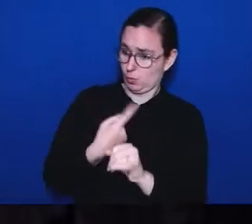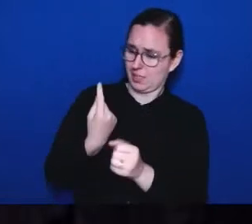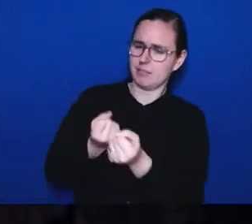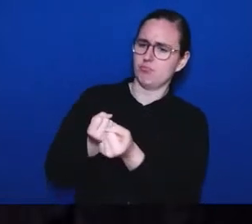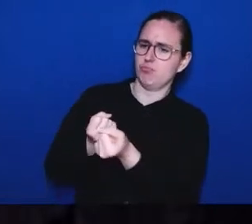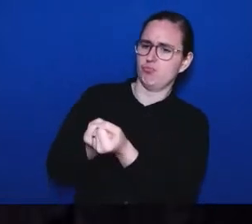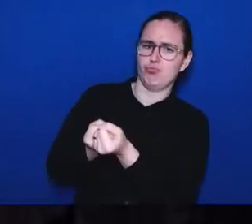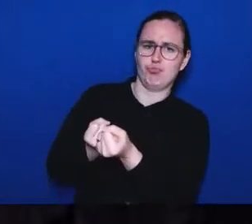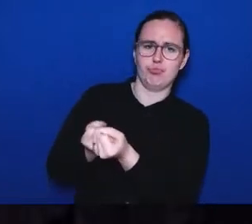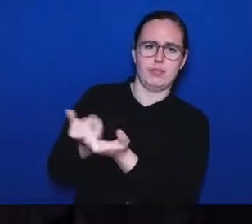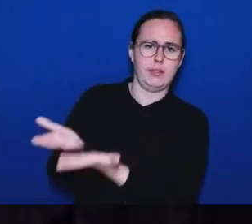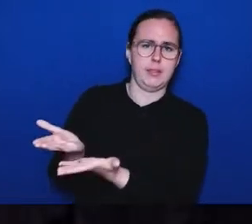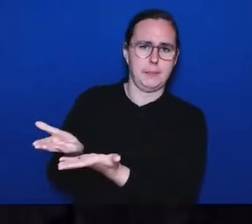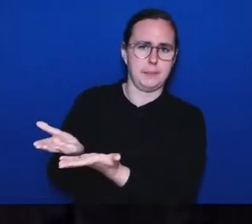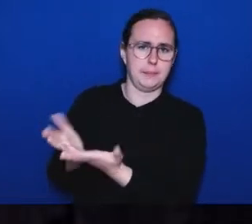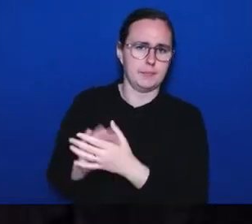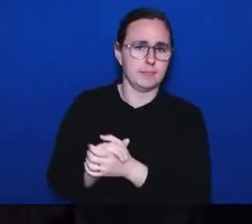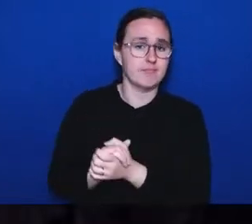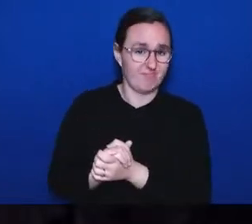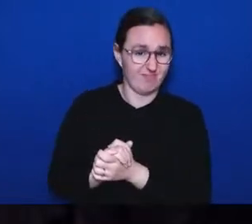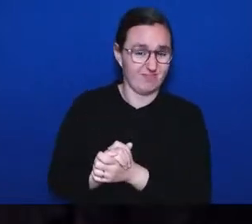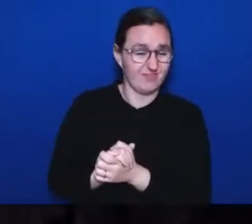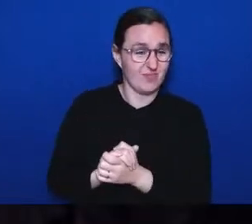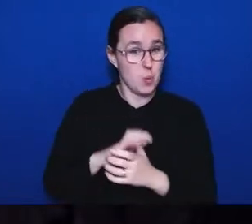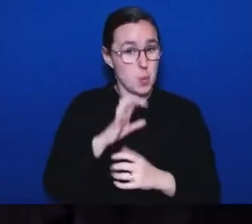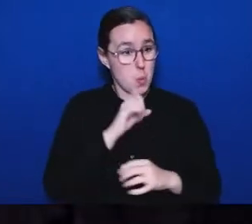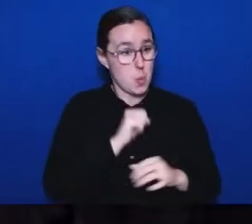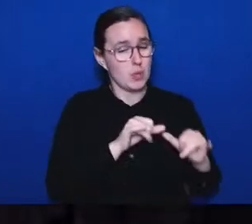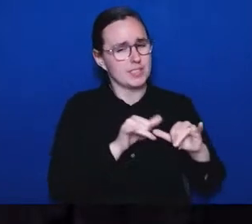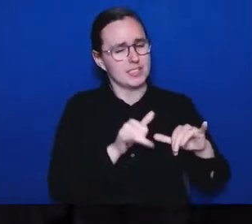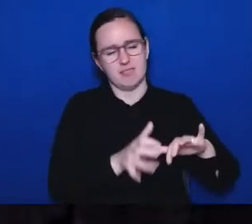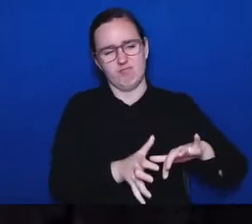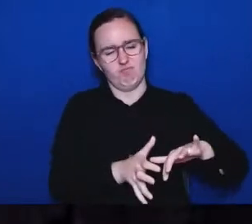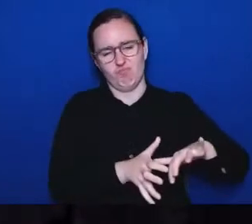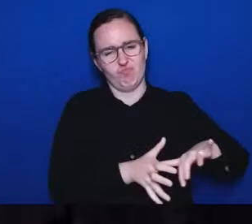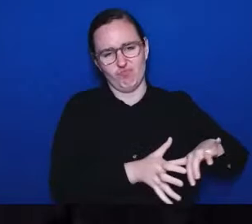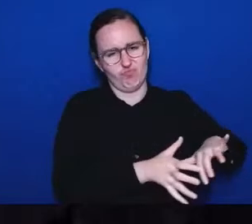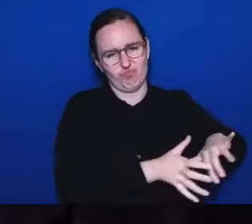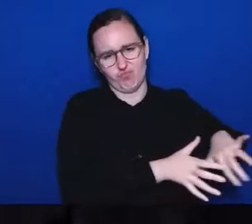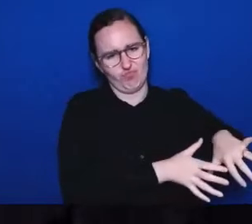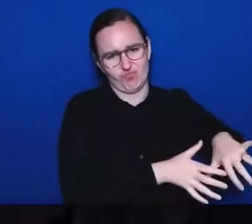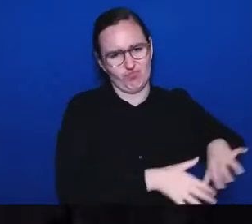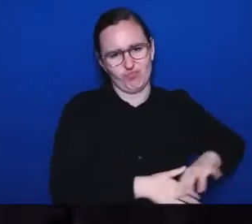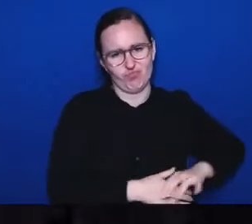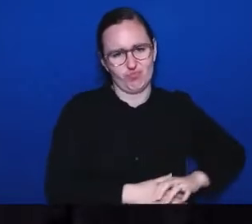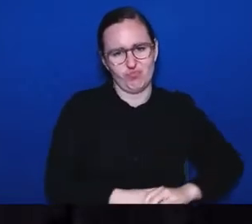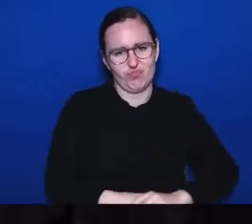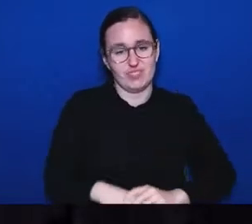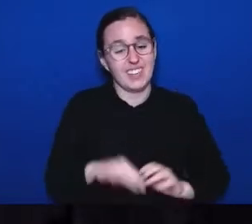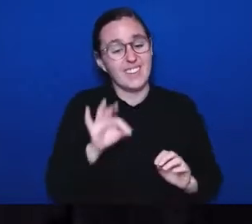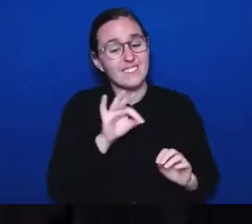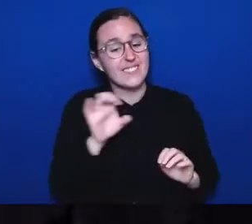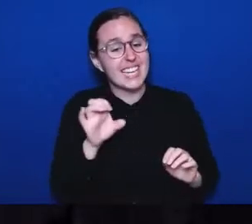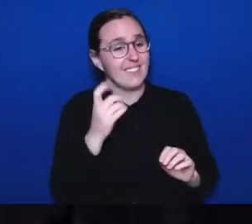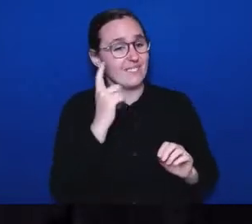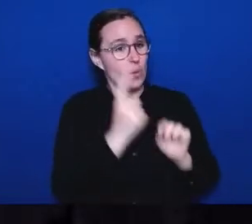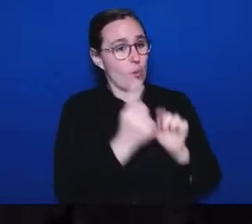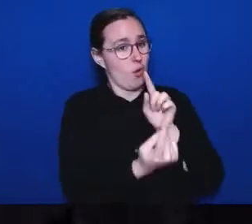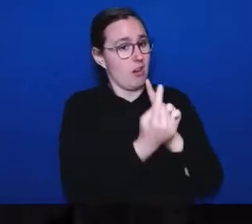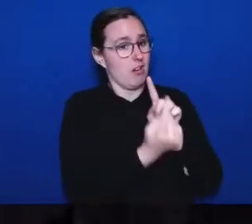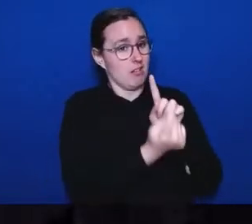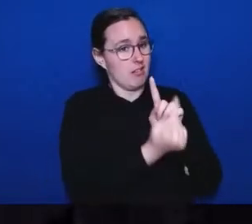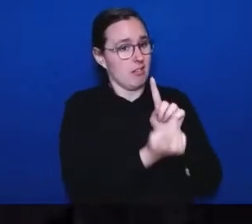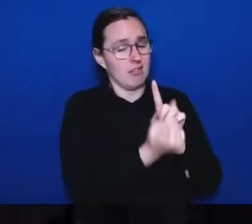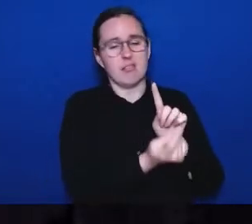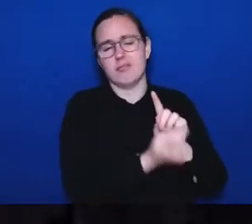fundamental change from a system that's been 80% fee-for-service in terms of MSP billings right up to recent years. It's gone